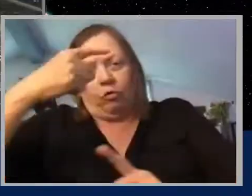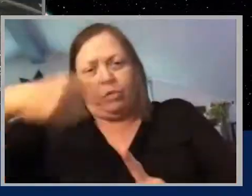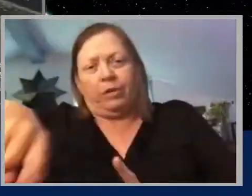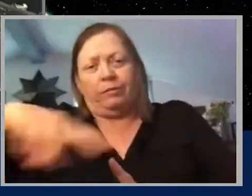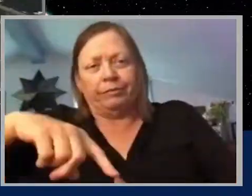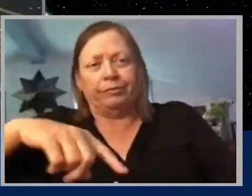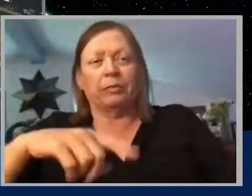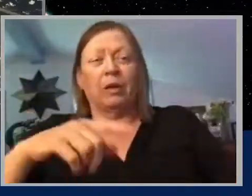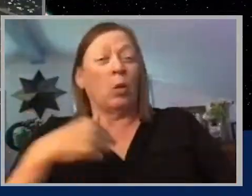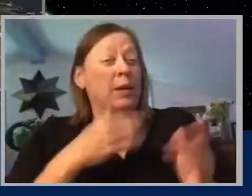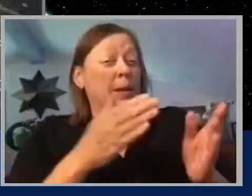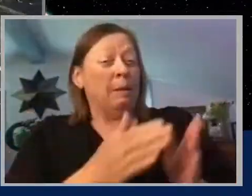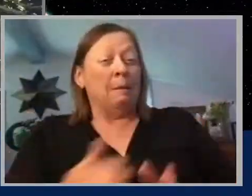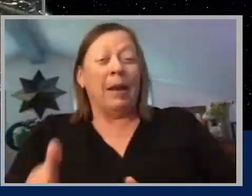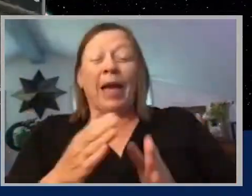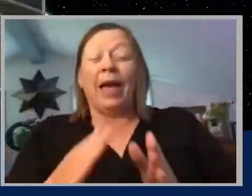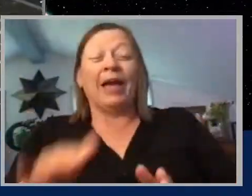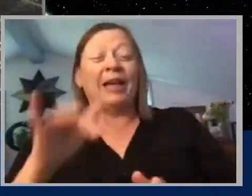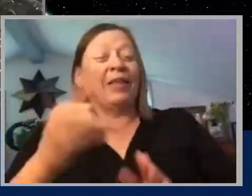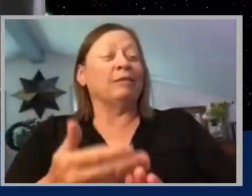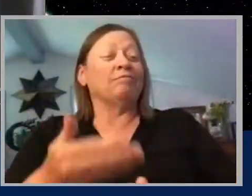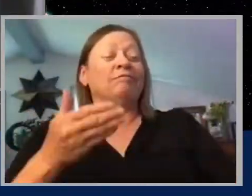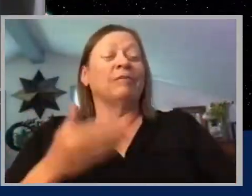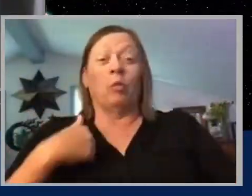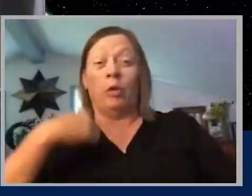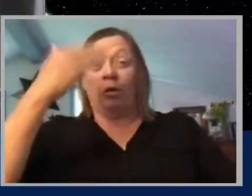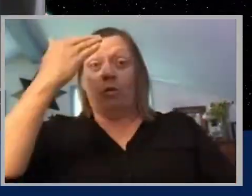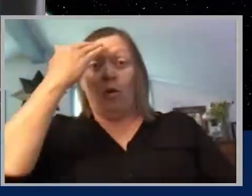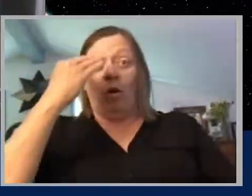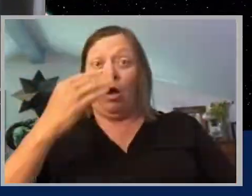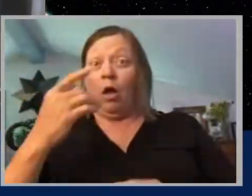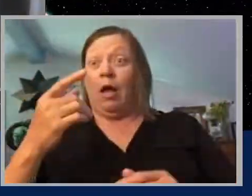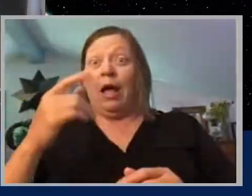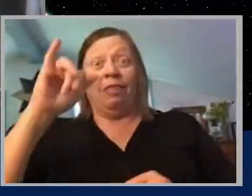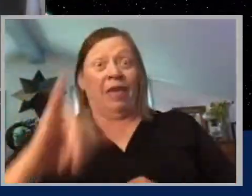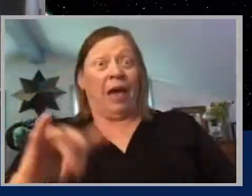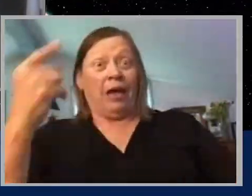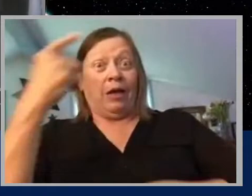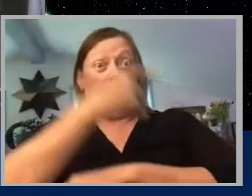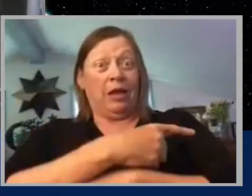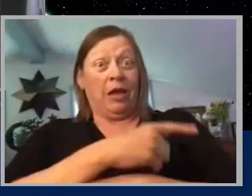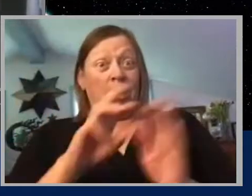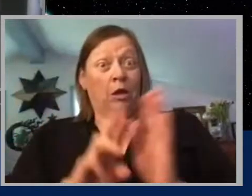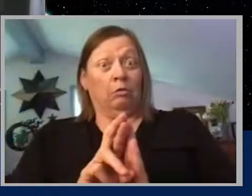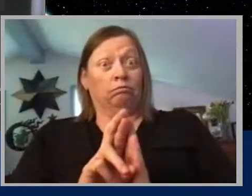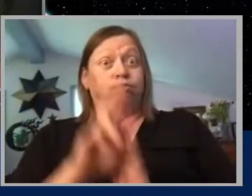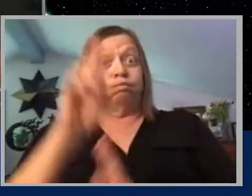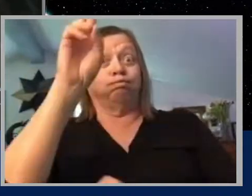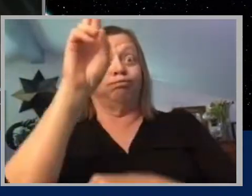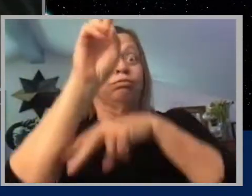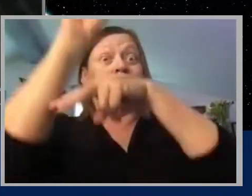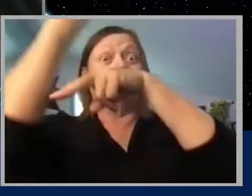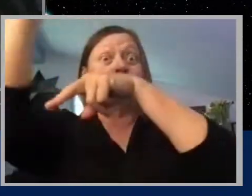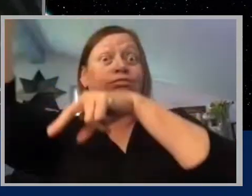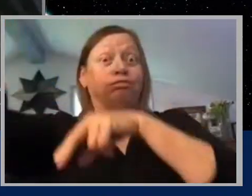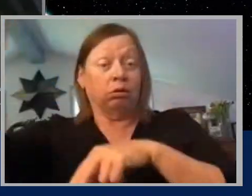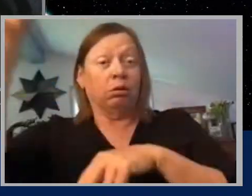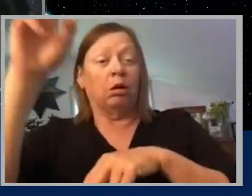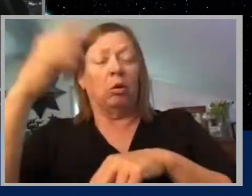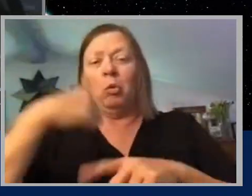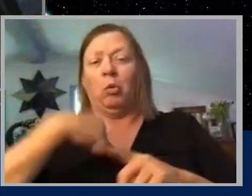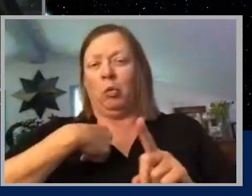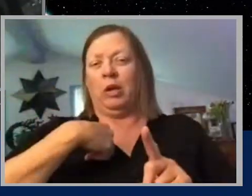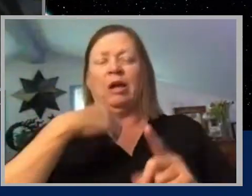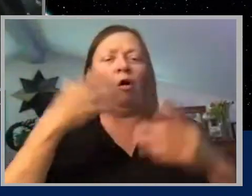launch. So the day of launch, we have a good idea where we're going to land. But we have these alternate weather sites that we could potentially